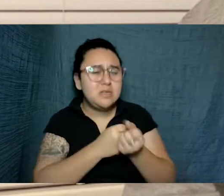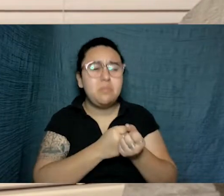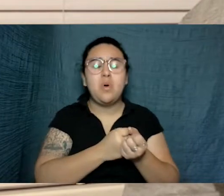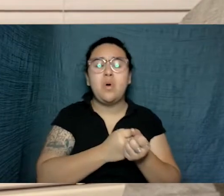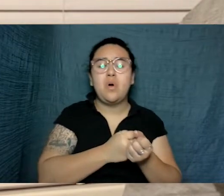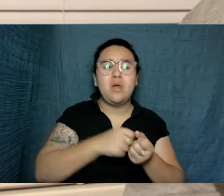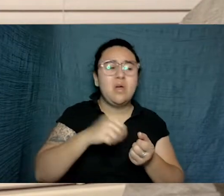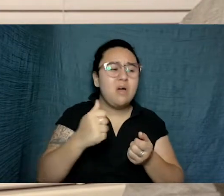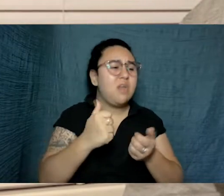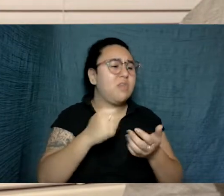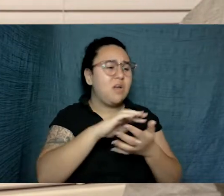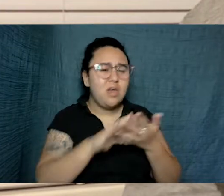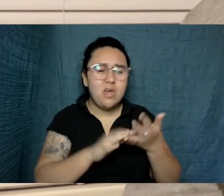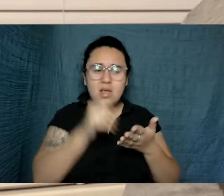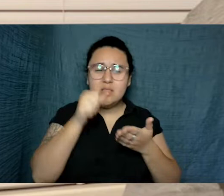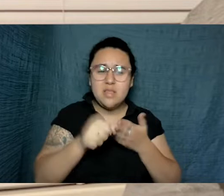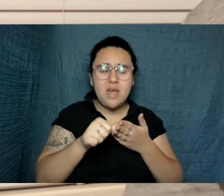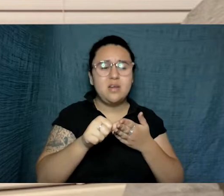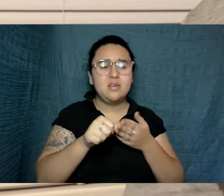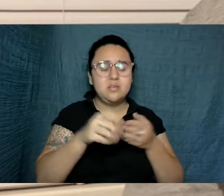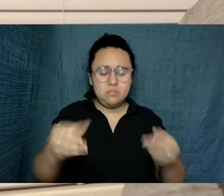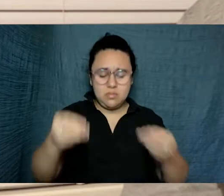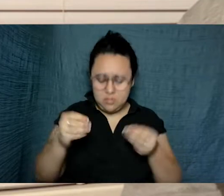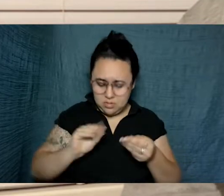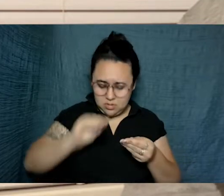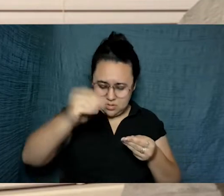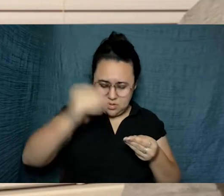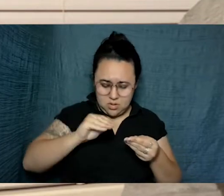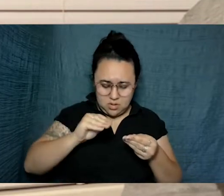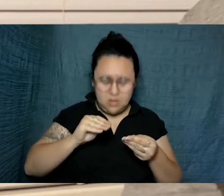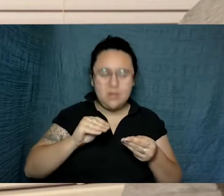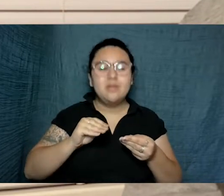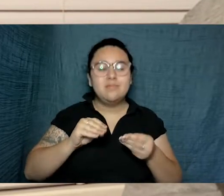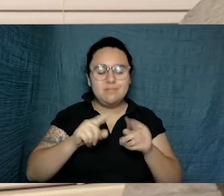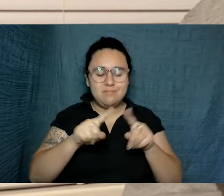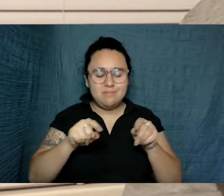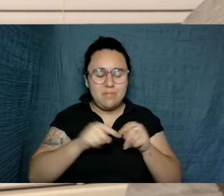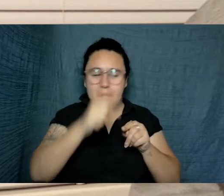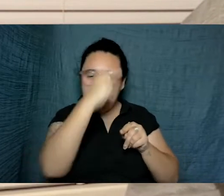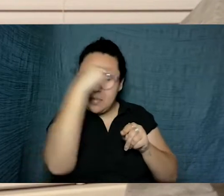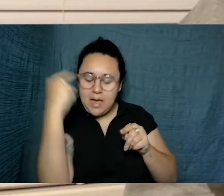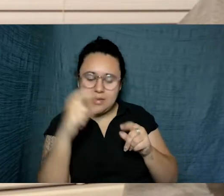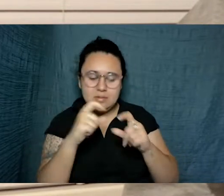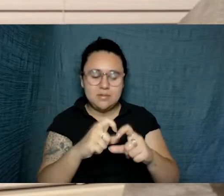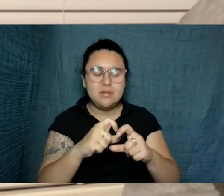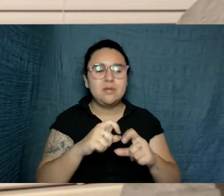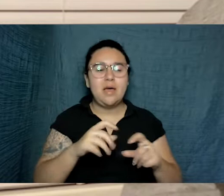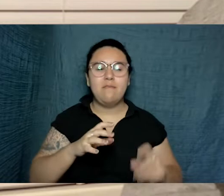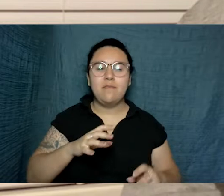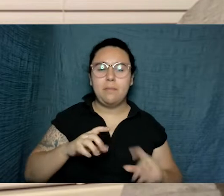bravery. A black box, outlined with white trim, tightly hinged and designed to hold the citation's correspondent